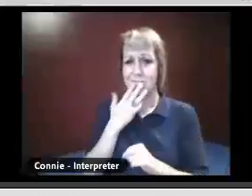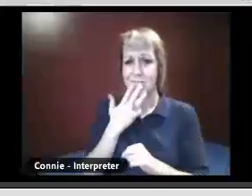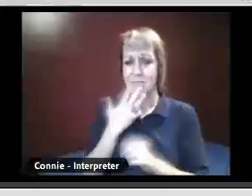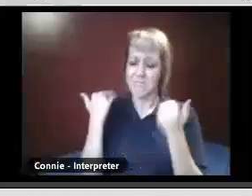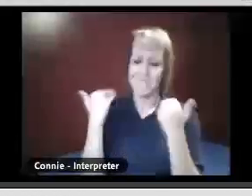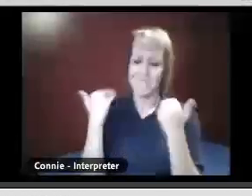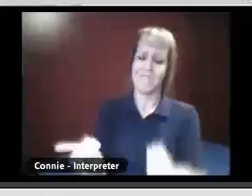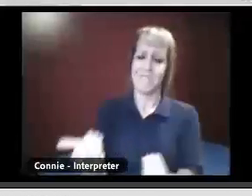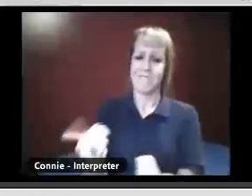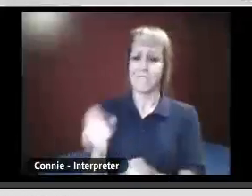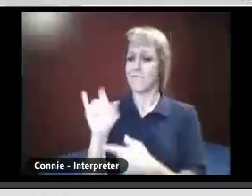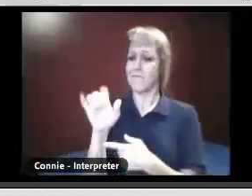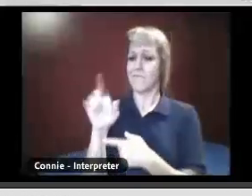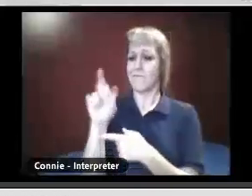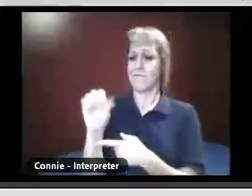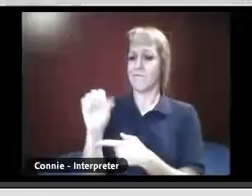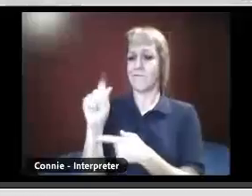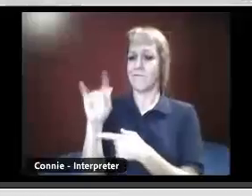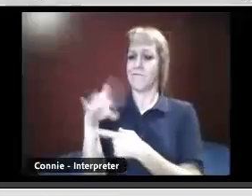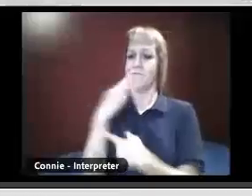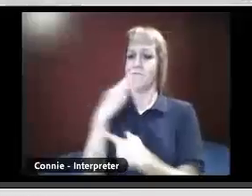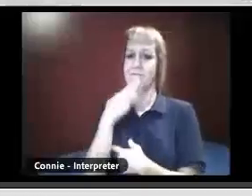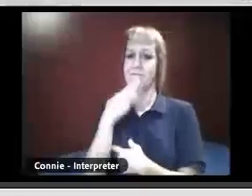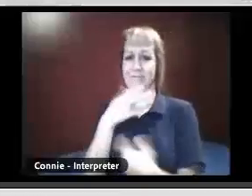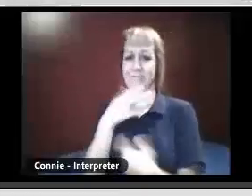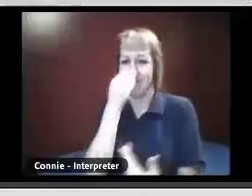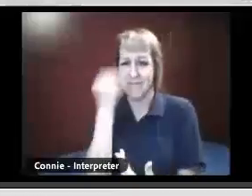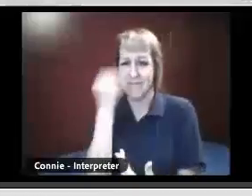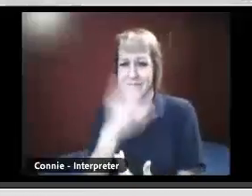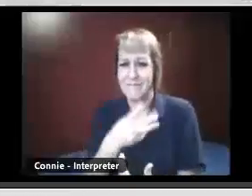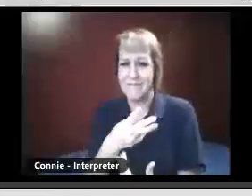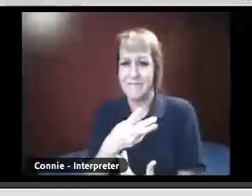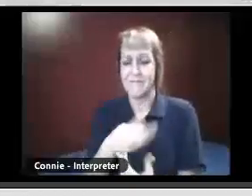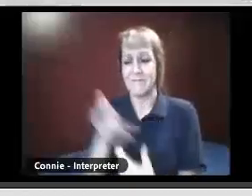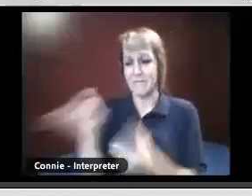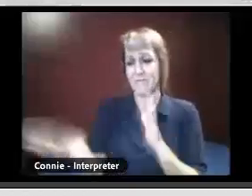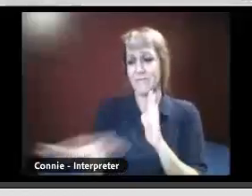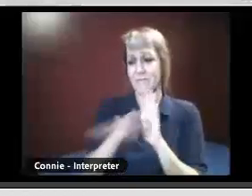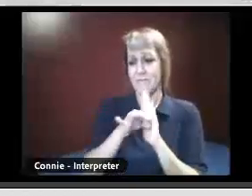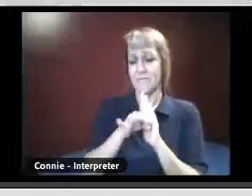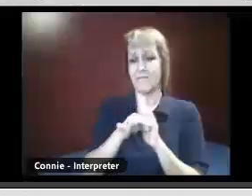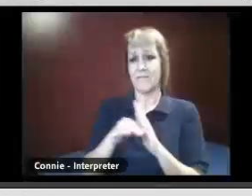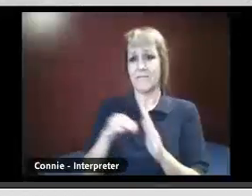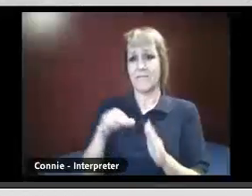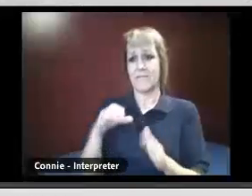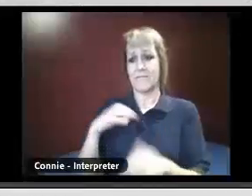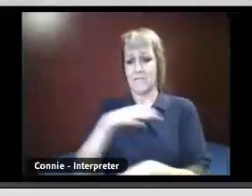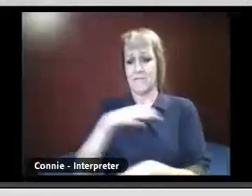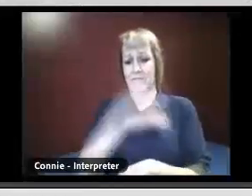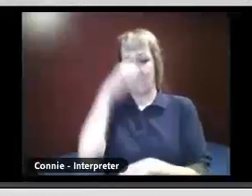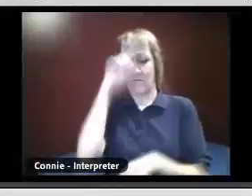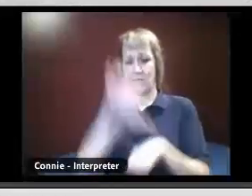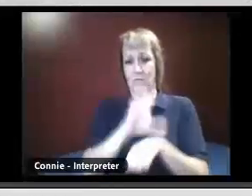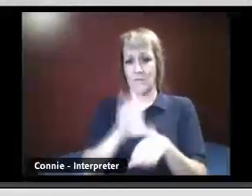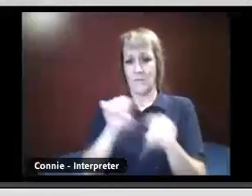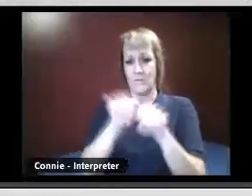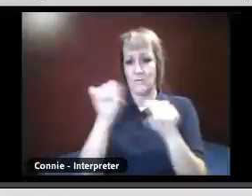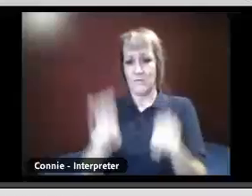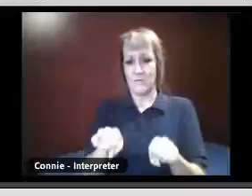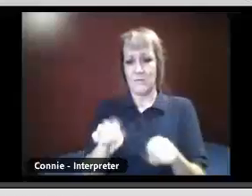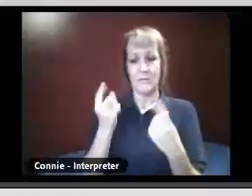Sahara sand. Because when you're now on the committee that needs to pick the upgrade to the computer system, basically what are you